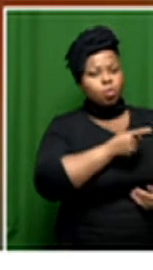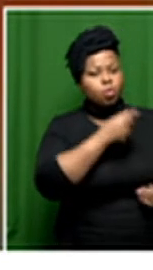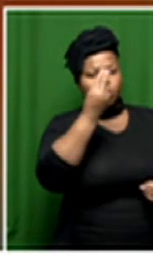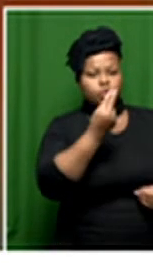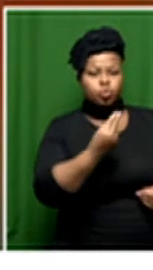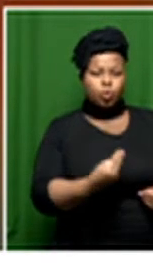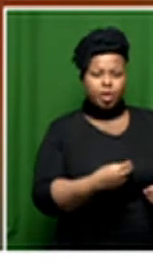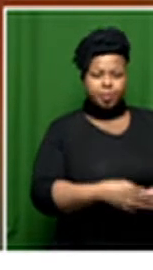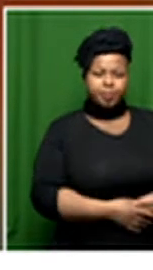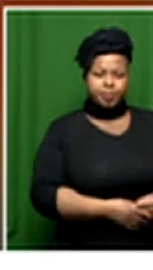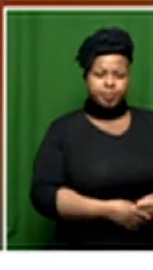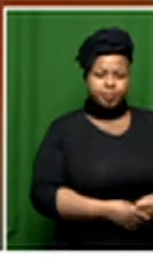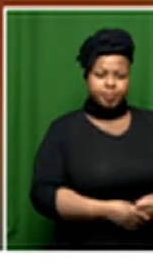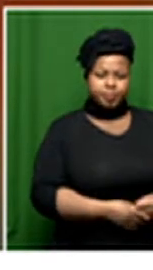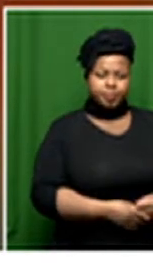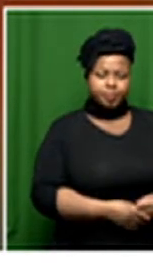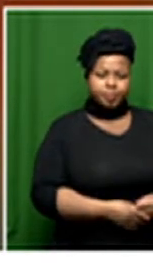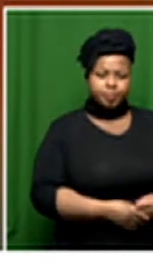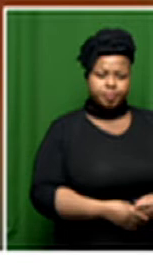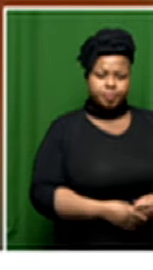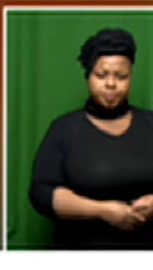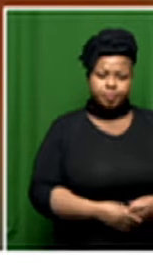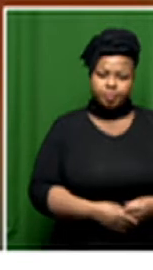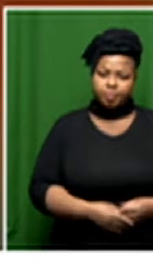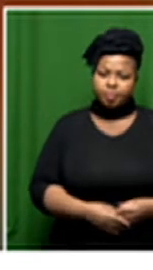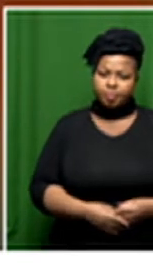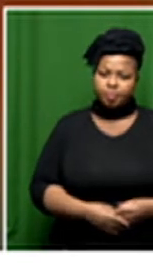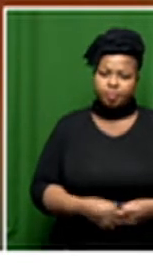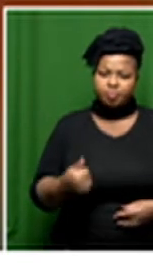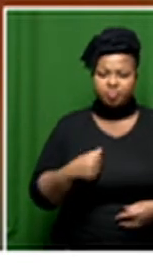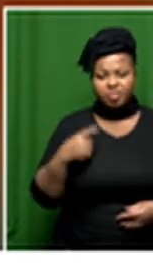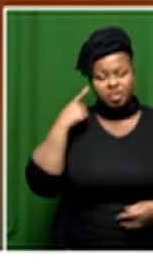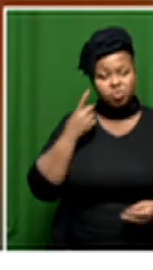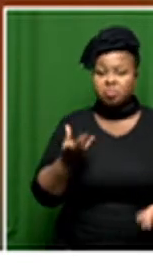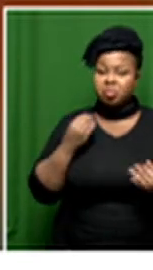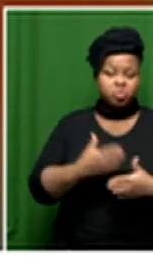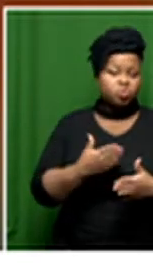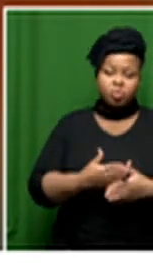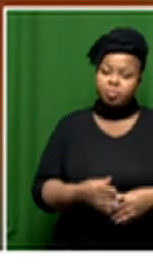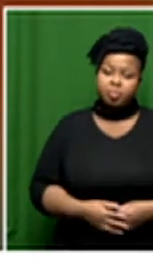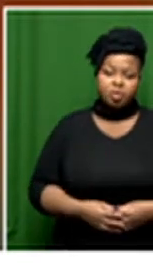I think it's just like getting work. And